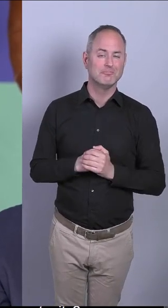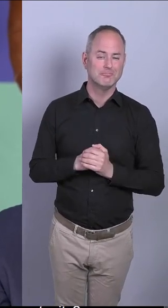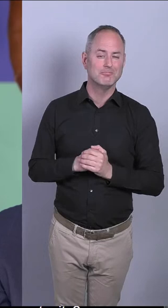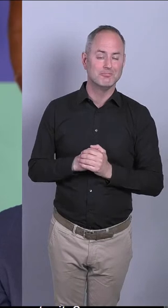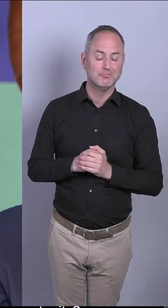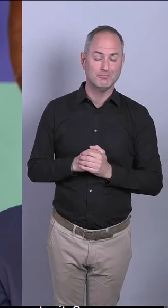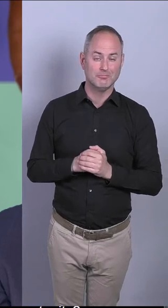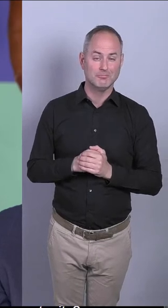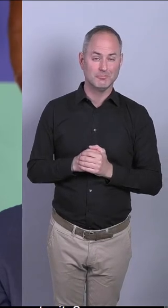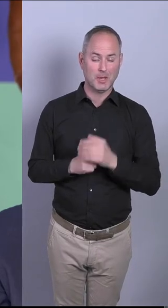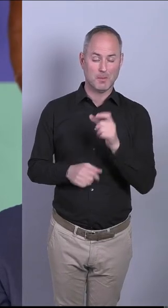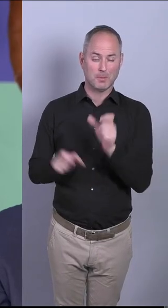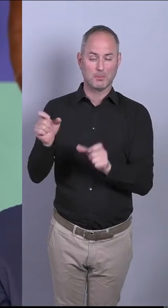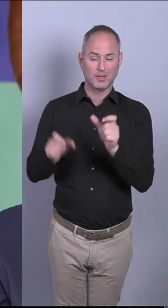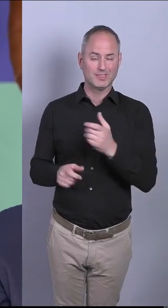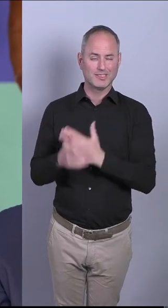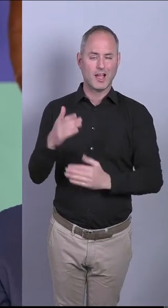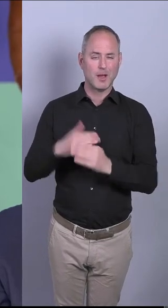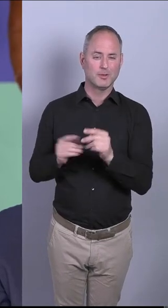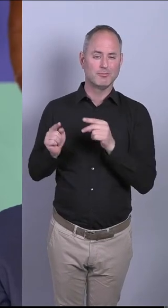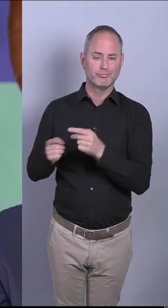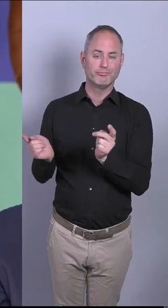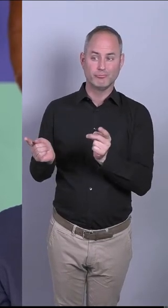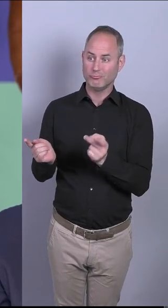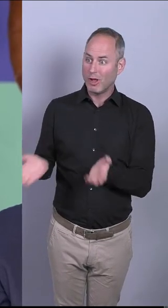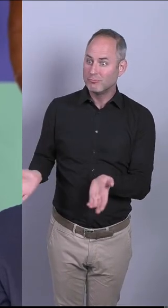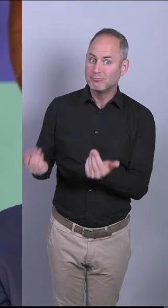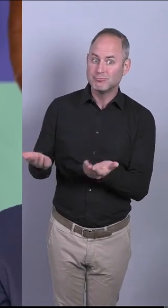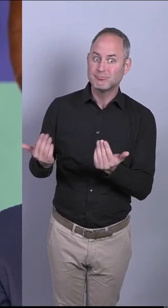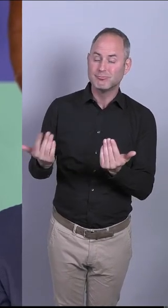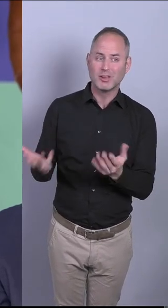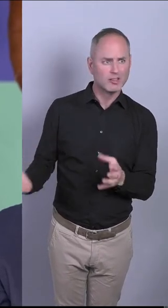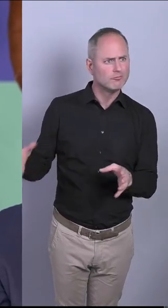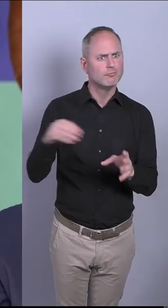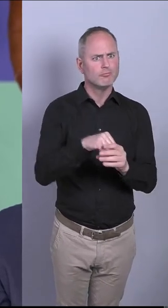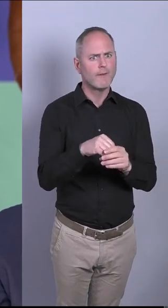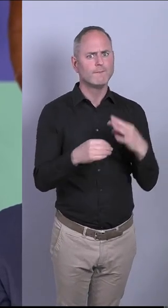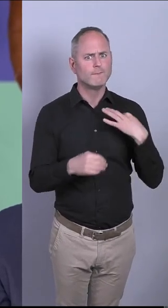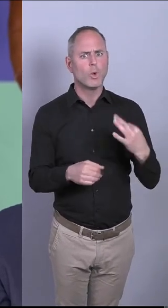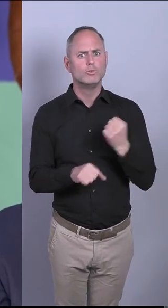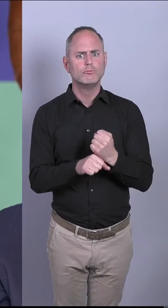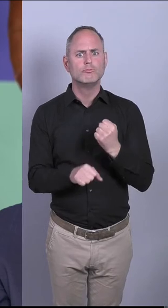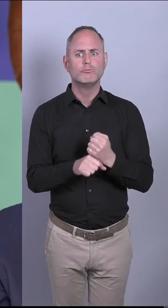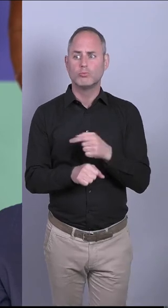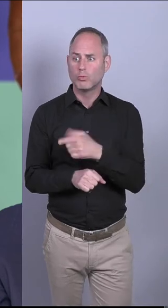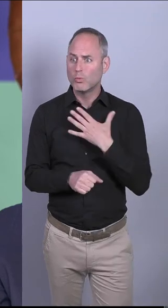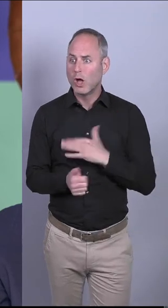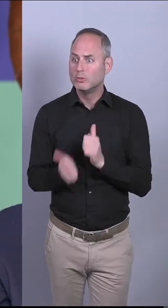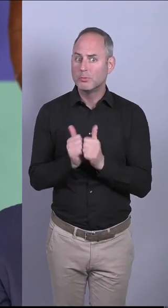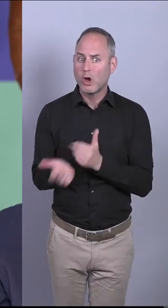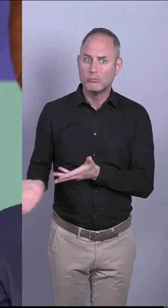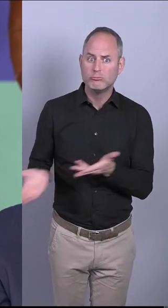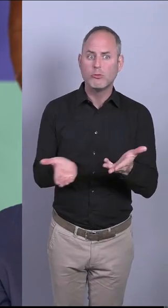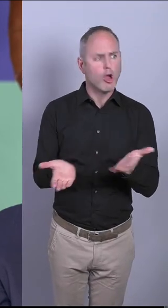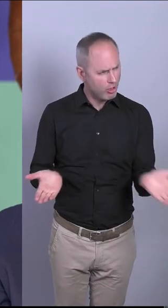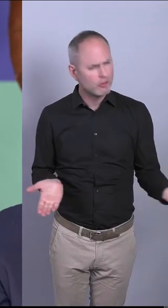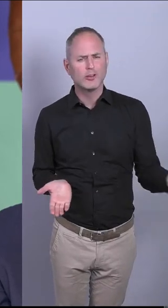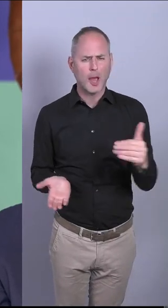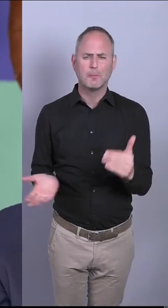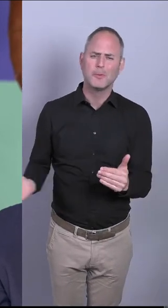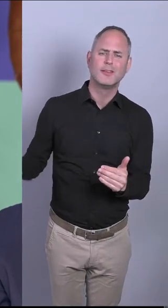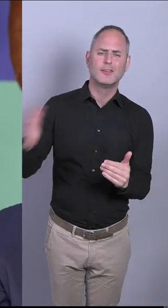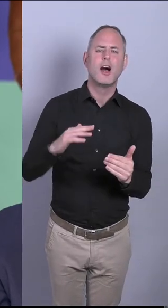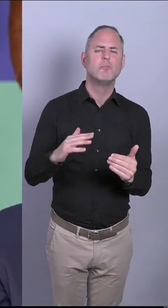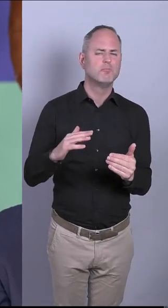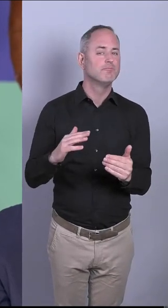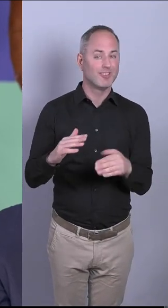should not only be in the World Games, they should be everywhere in sports, in different places. Everybody is willing,